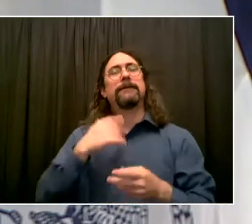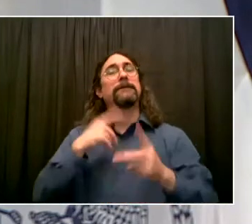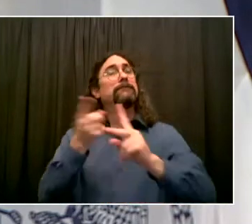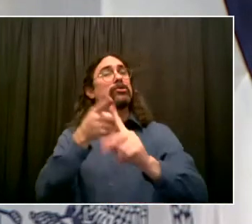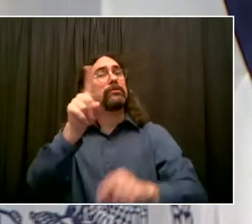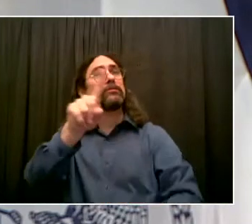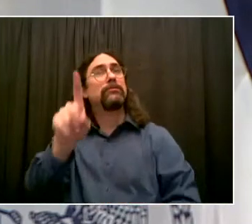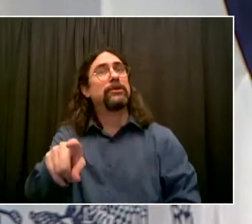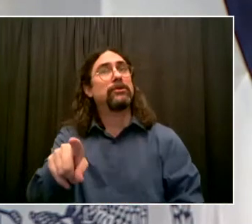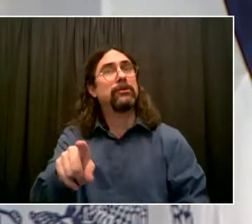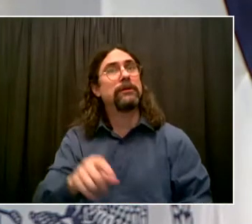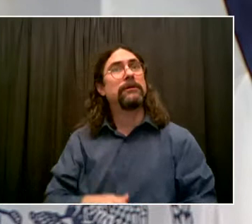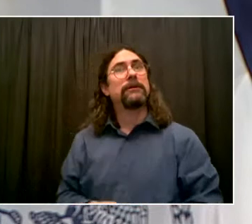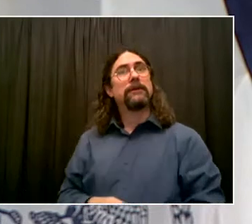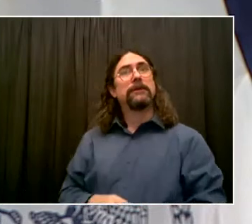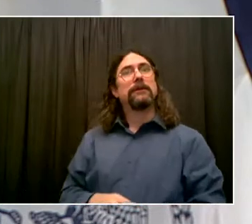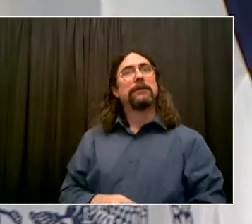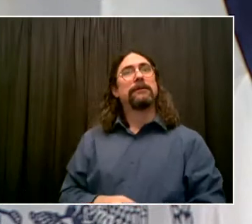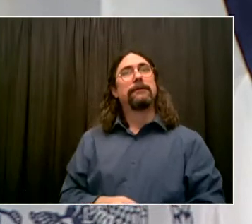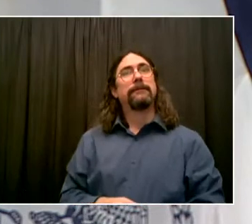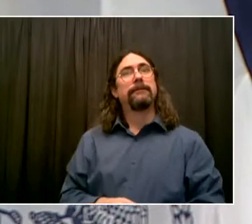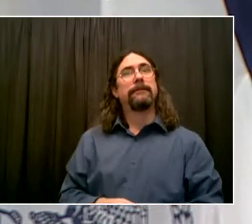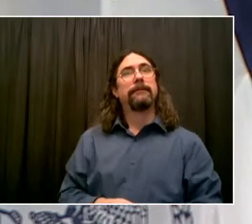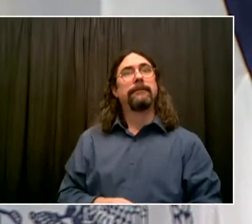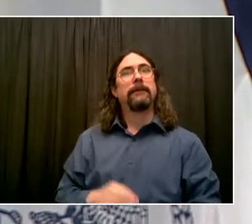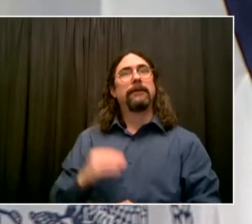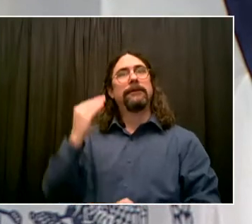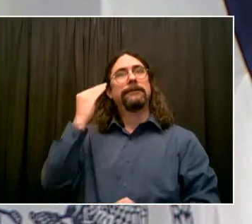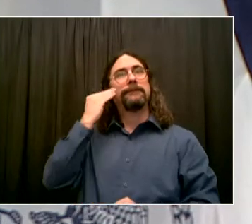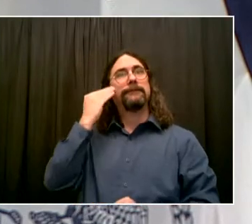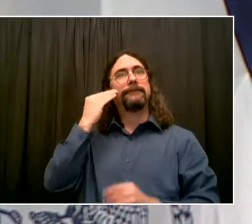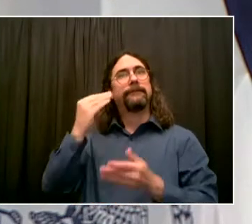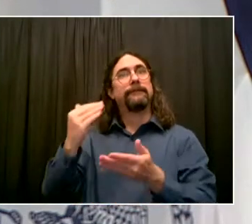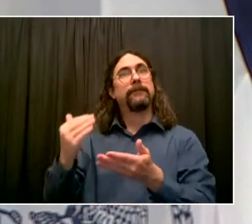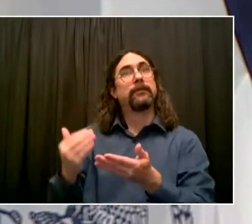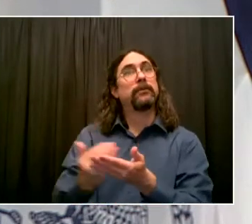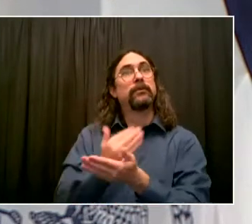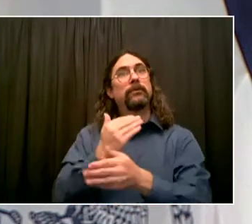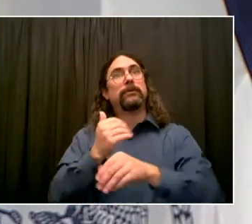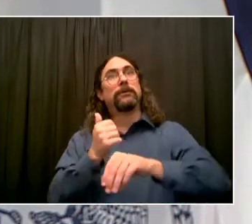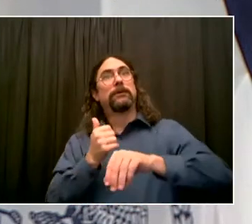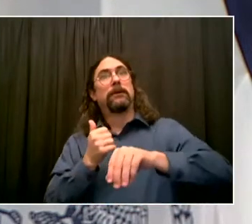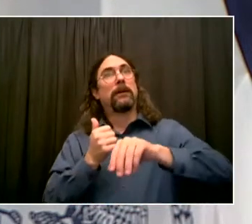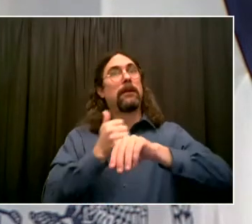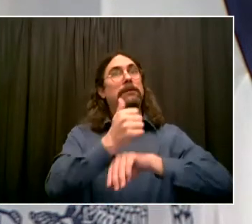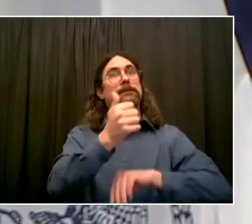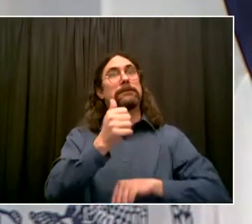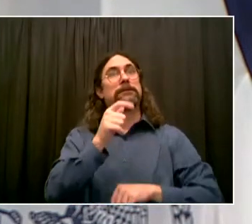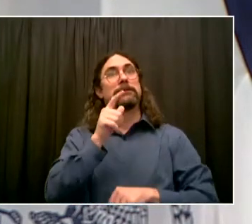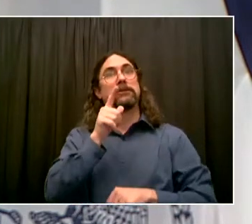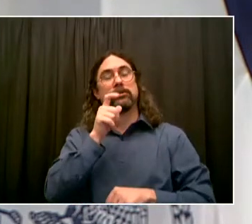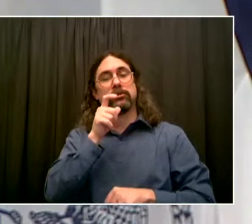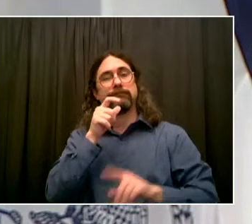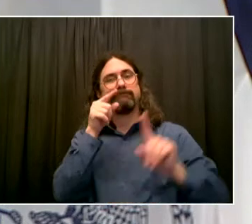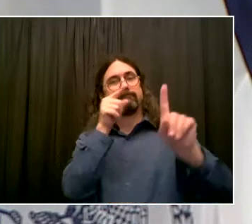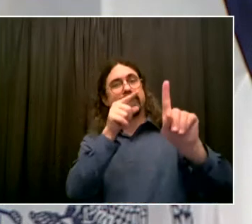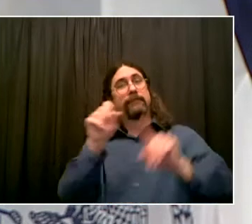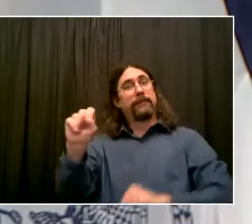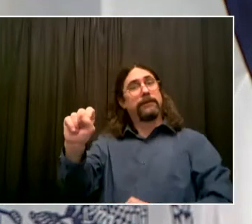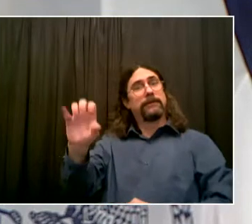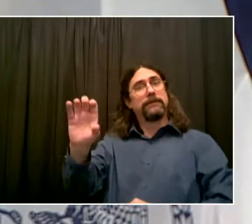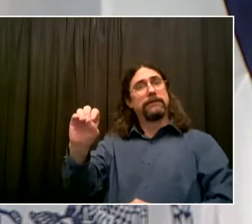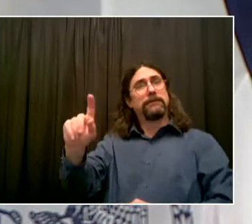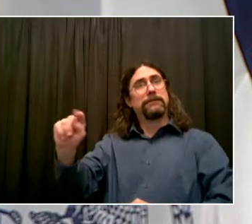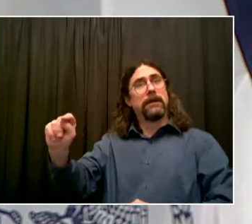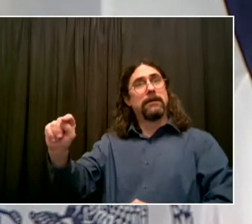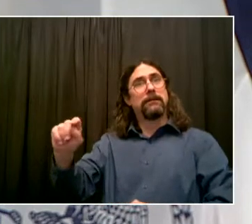that's been made against Scott Stringer. There's a woman who used to be an intern for him who has come forward with allegations of